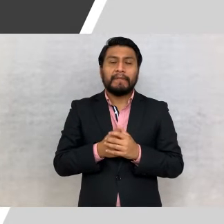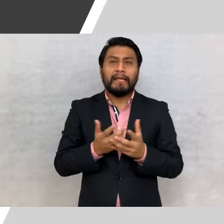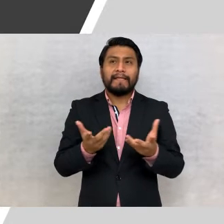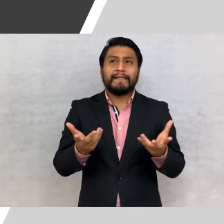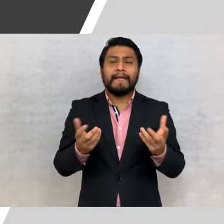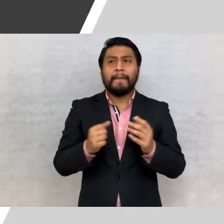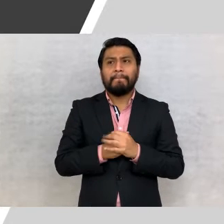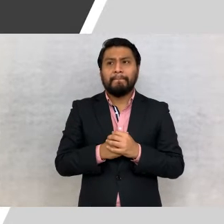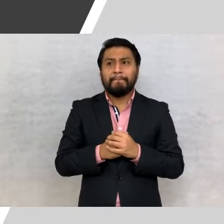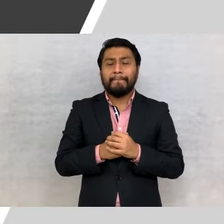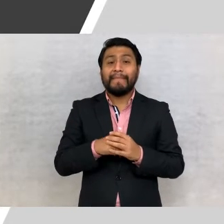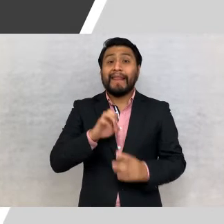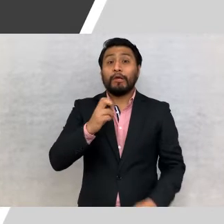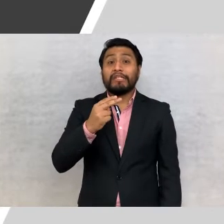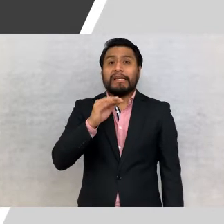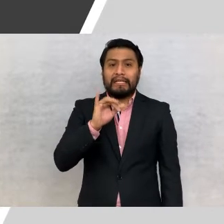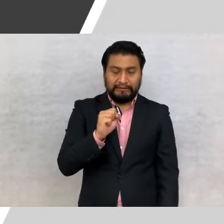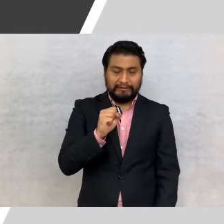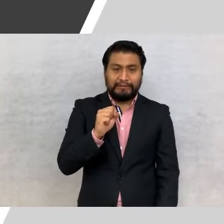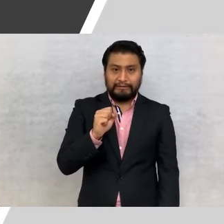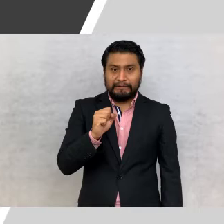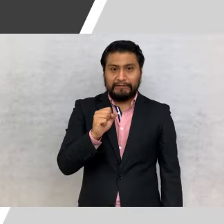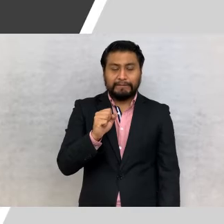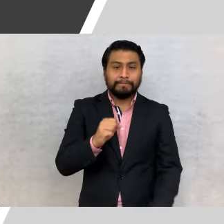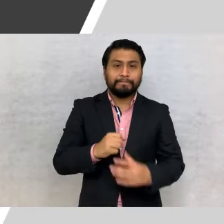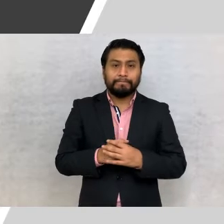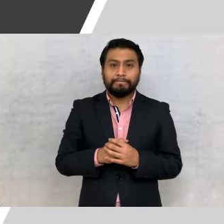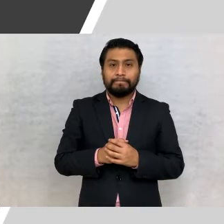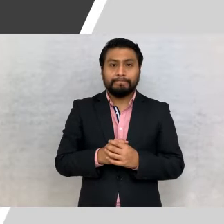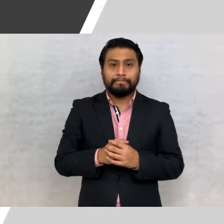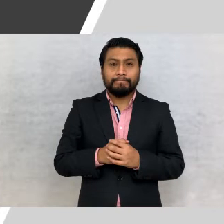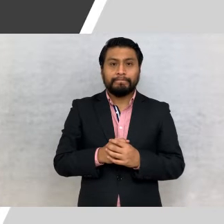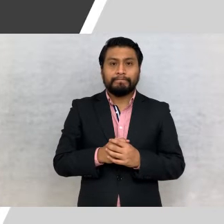a eugenics